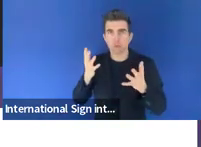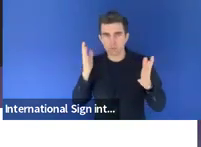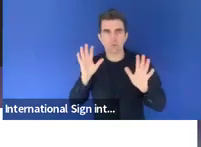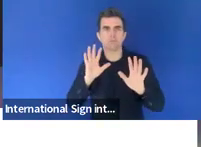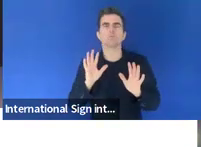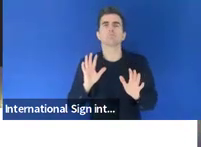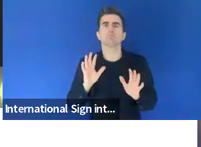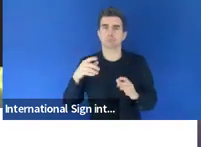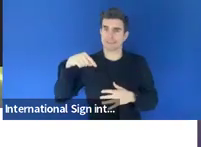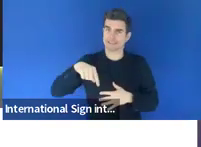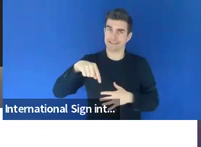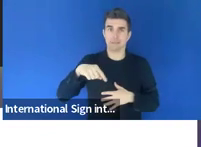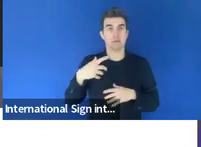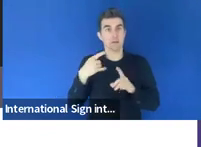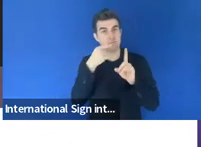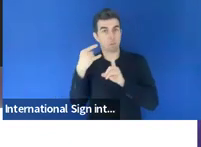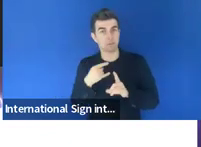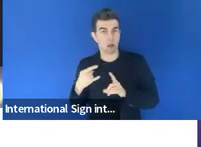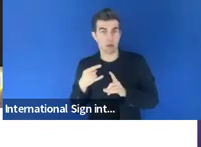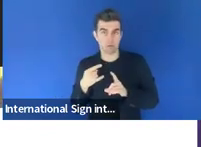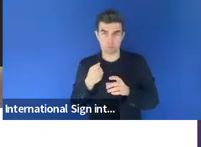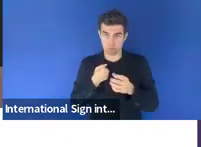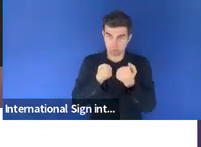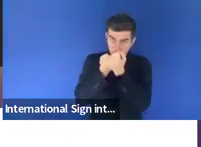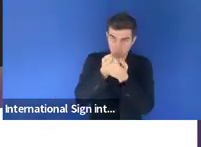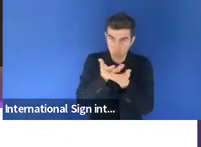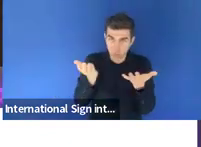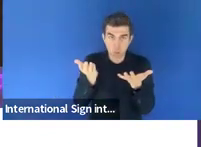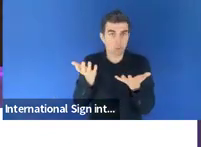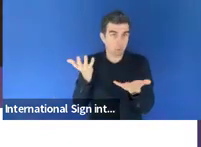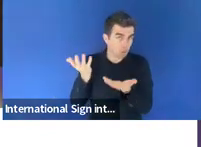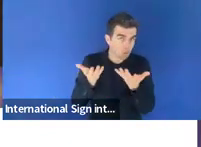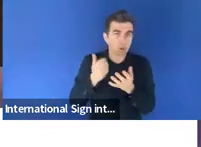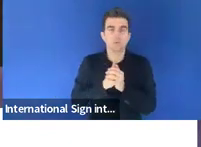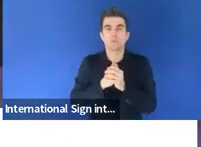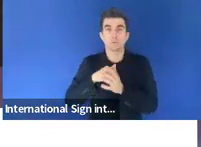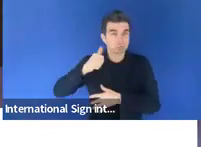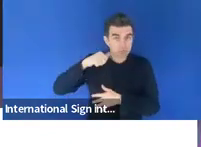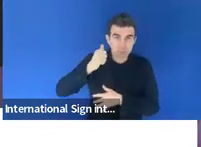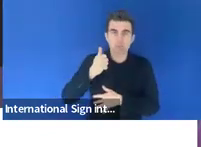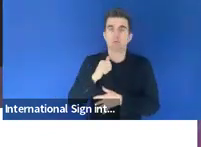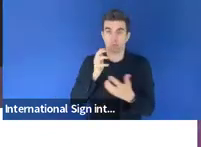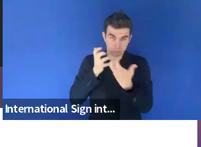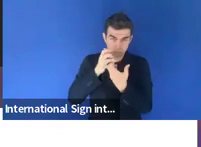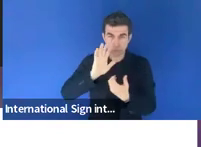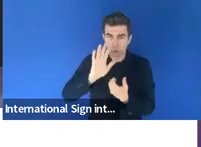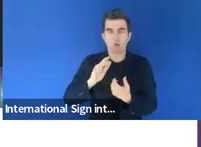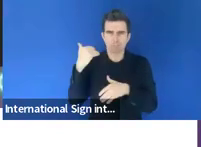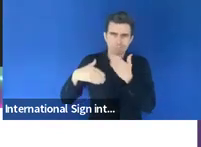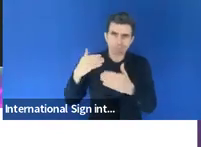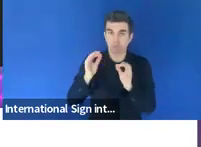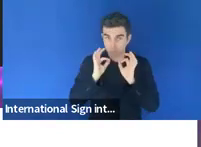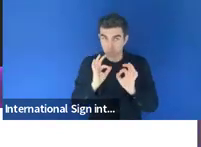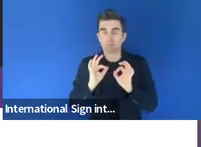of helped you in any way? Does the content of this webinar fit with your priorities? And is it relevant for your